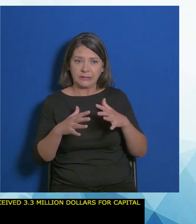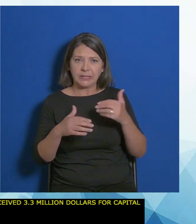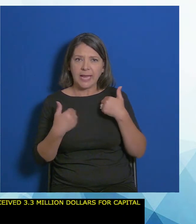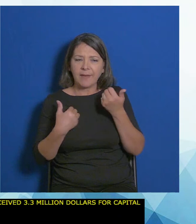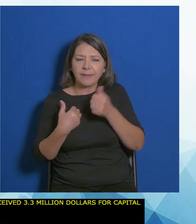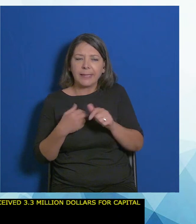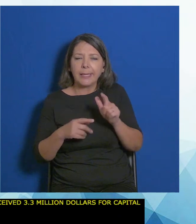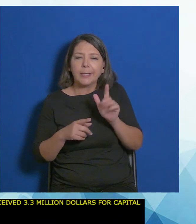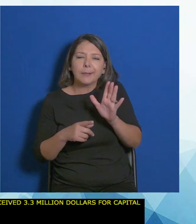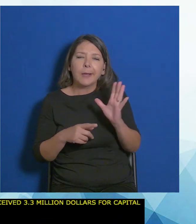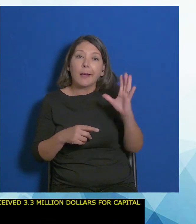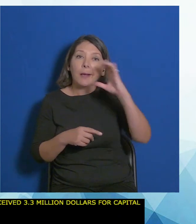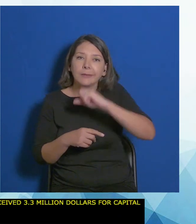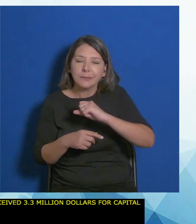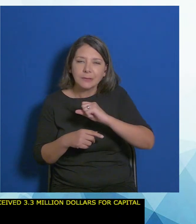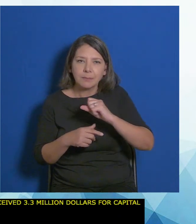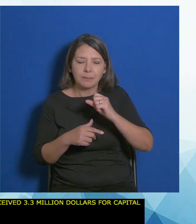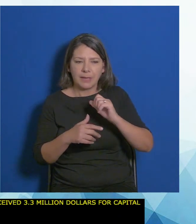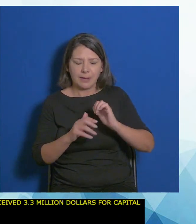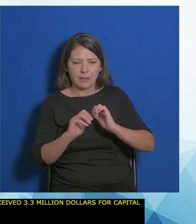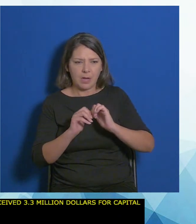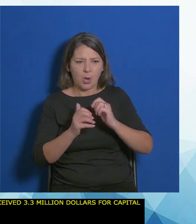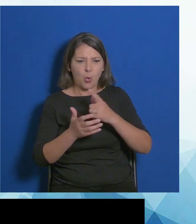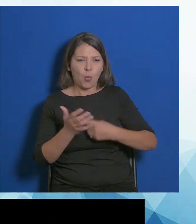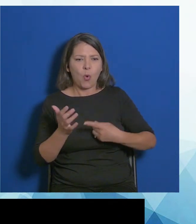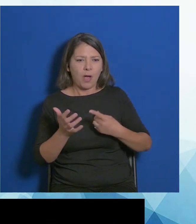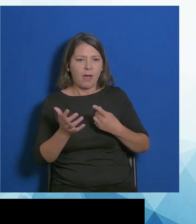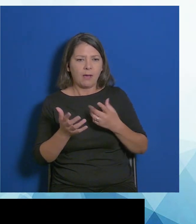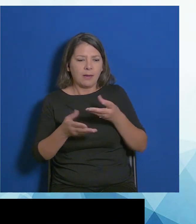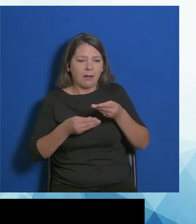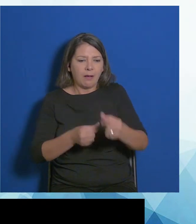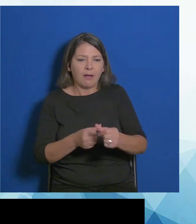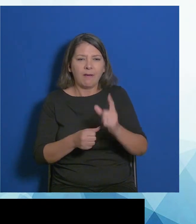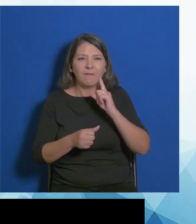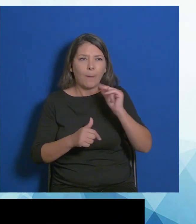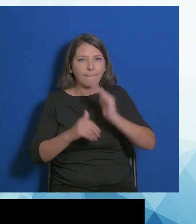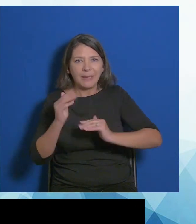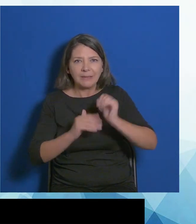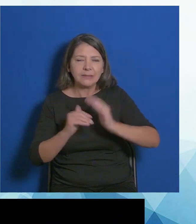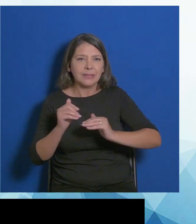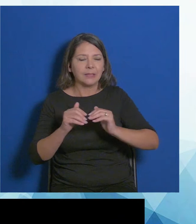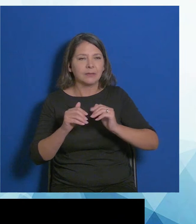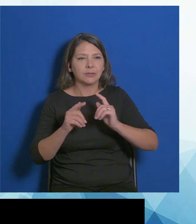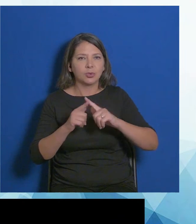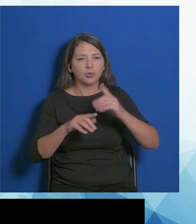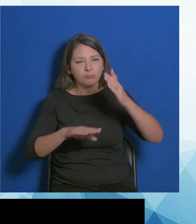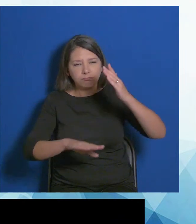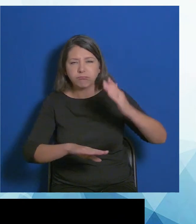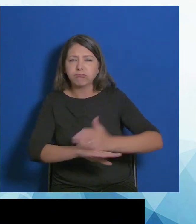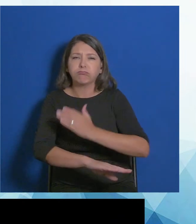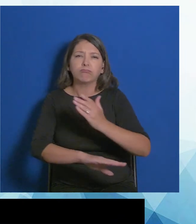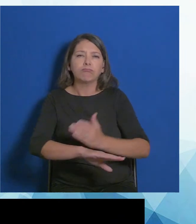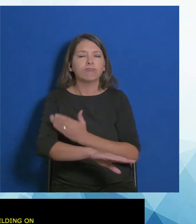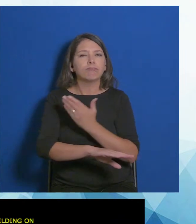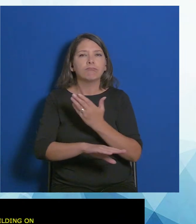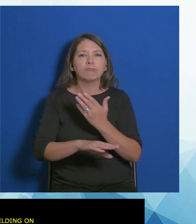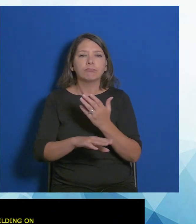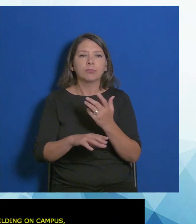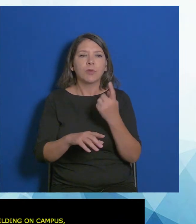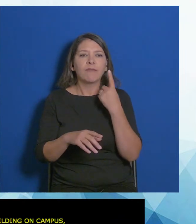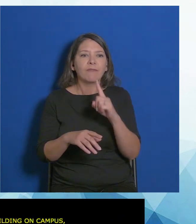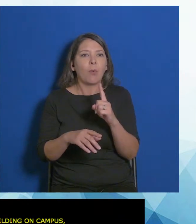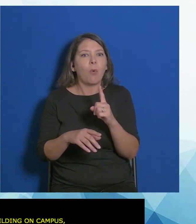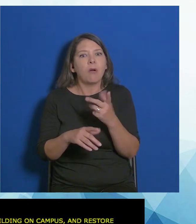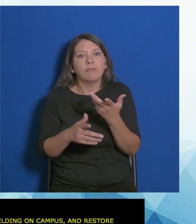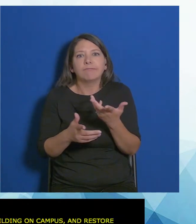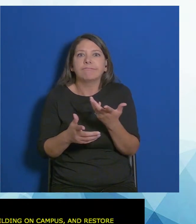to take the buildings on both campuses and restore them to, a useful life of one,